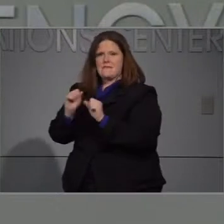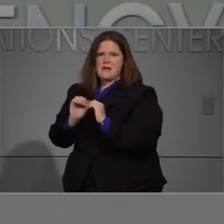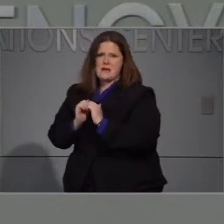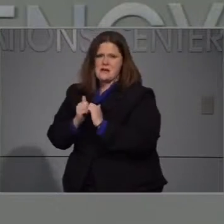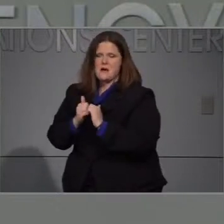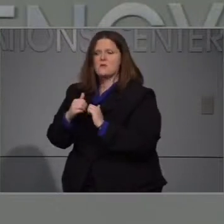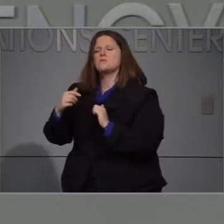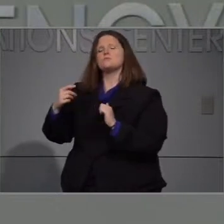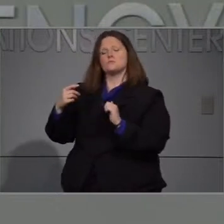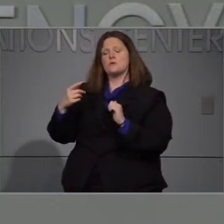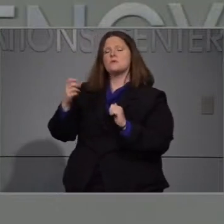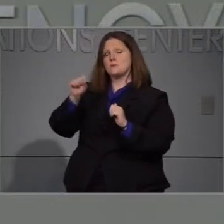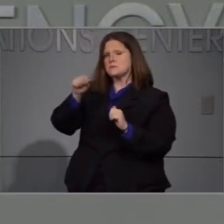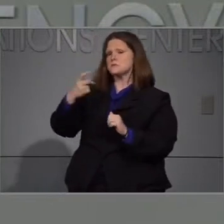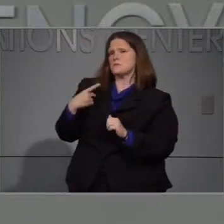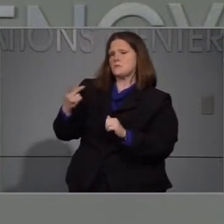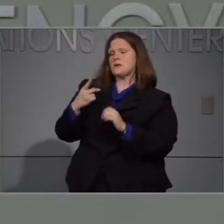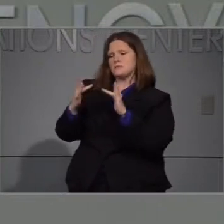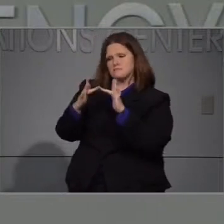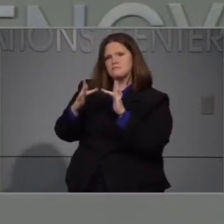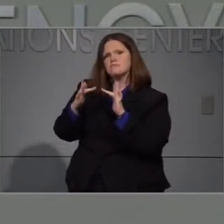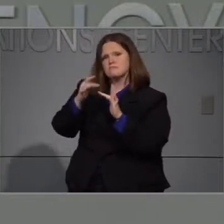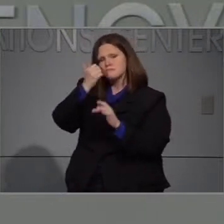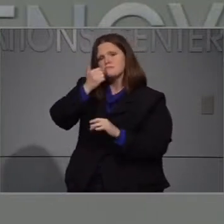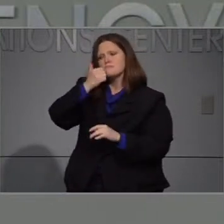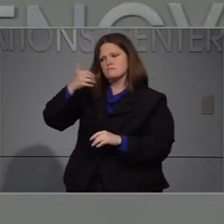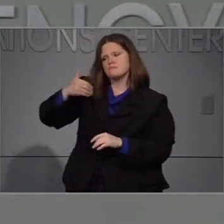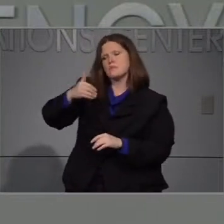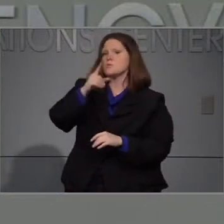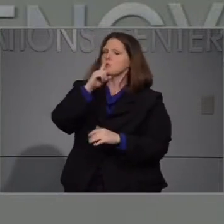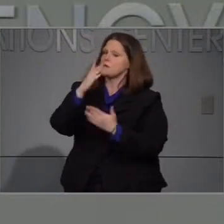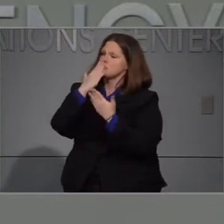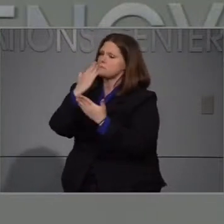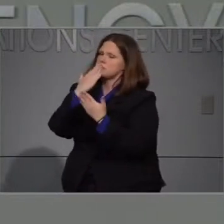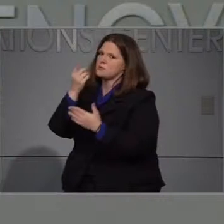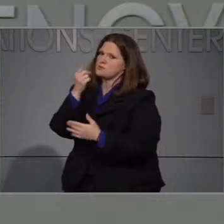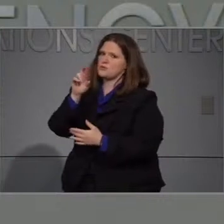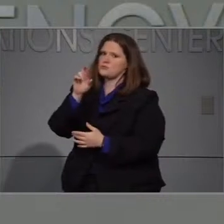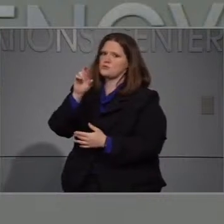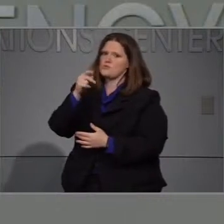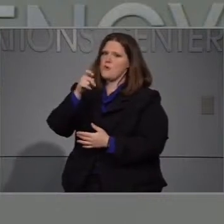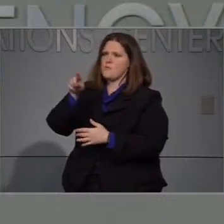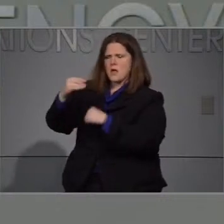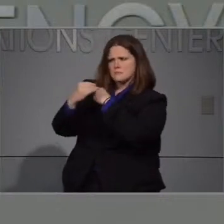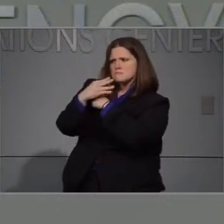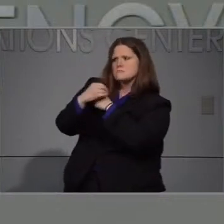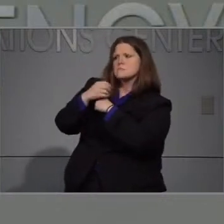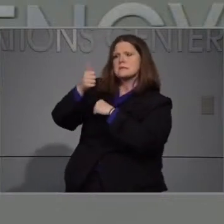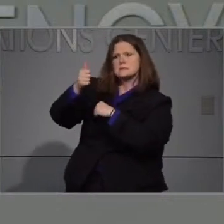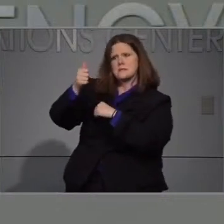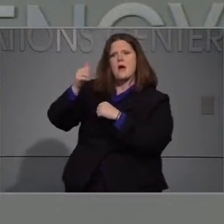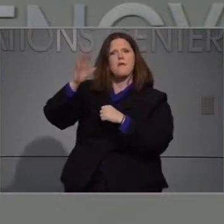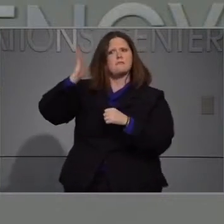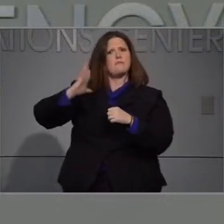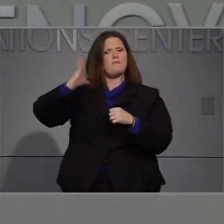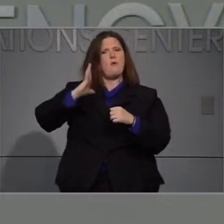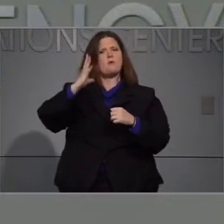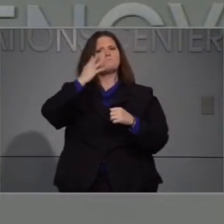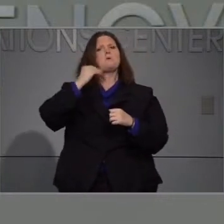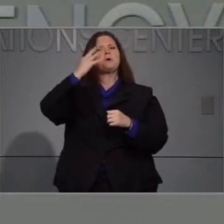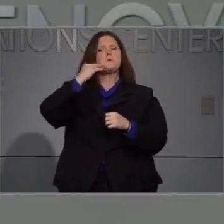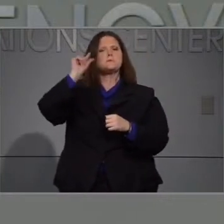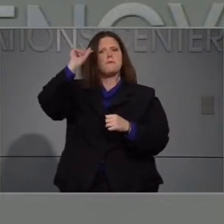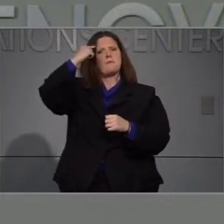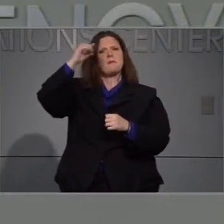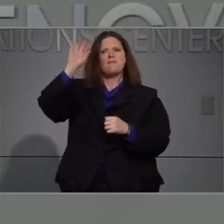and we keep in close touch. And I've appreciated his counsel, and since he's had federal leadership roles in public